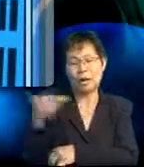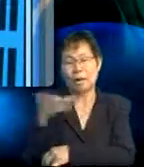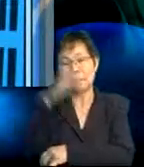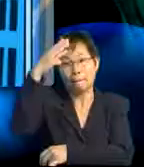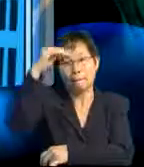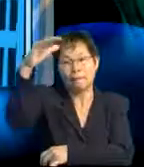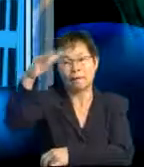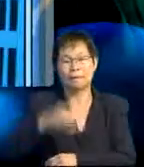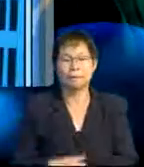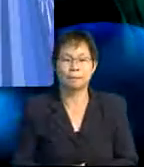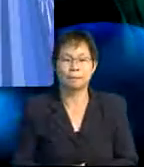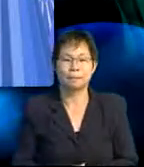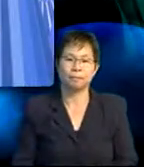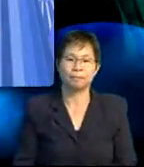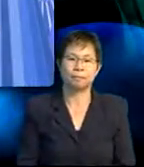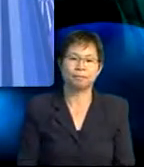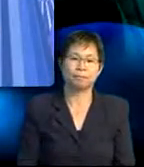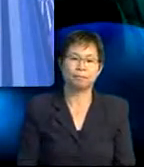Spellman.